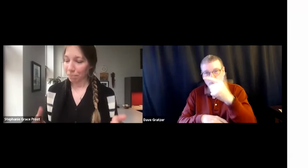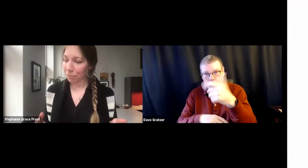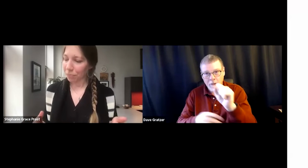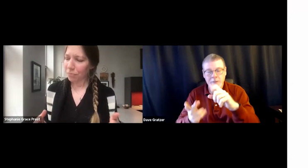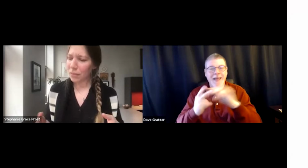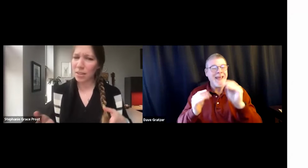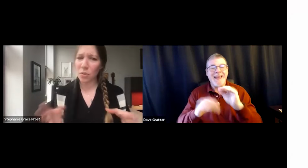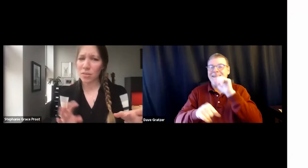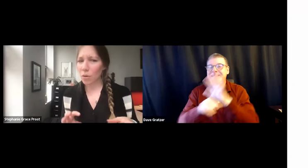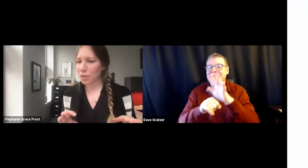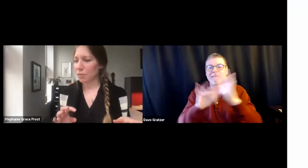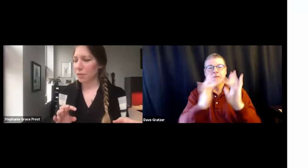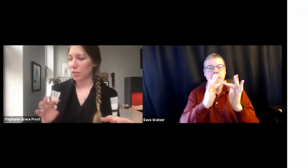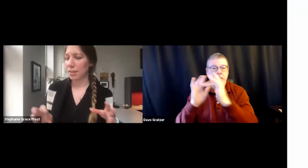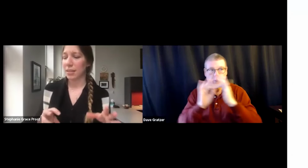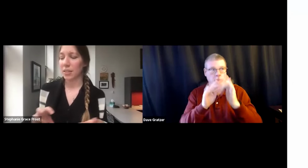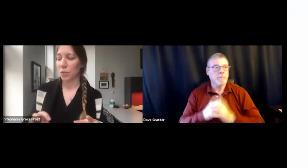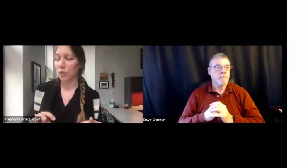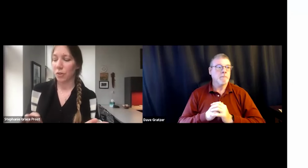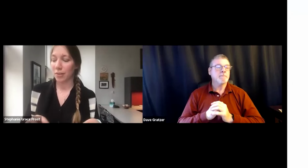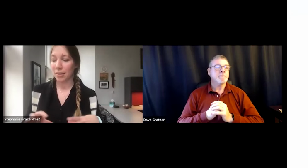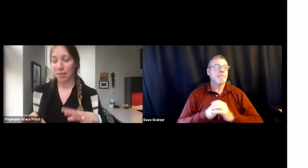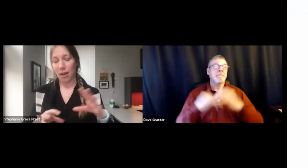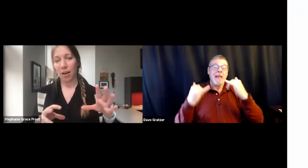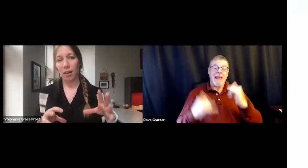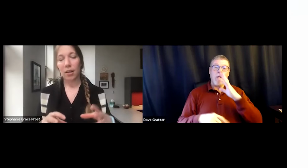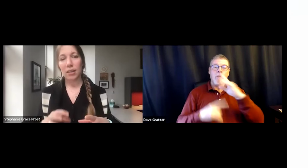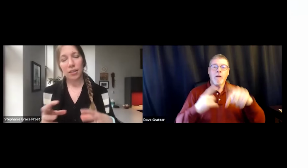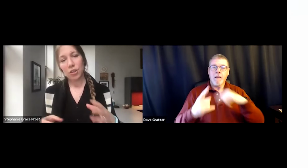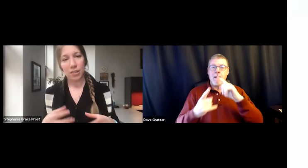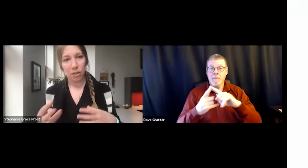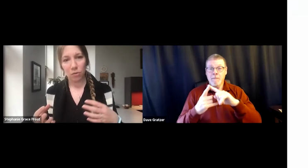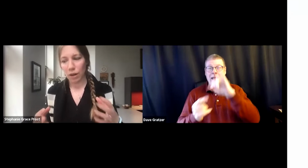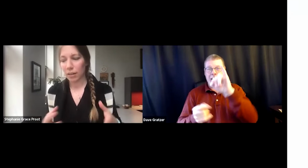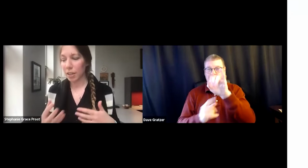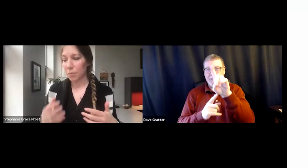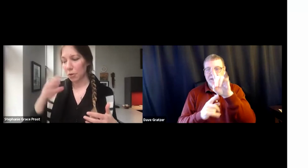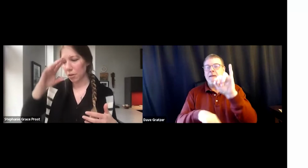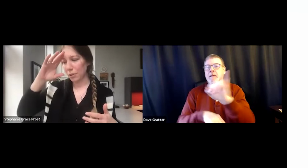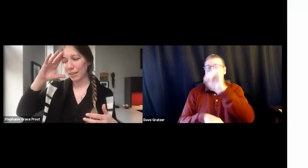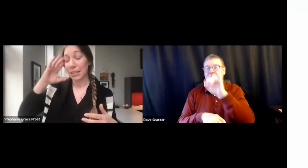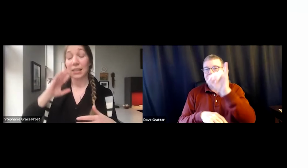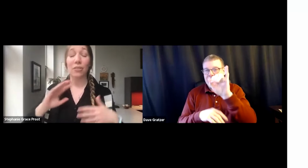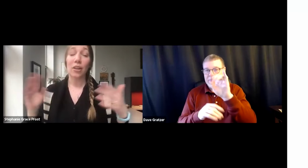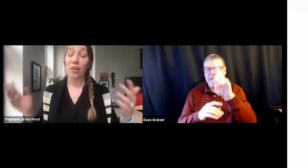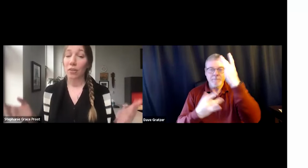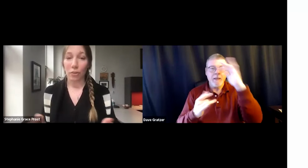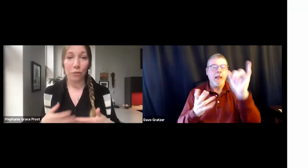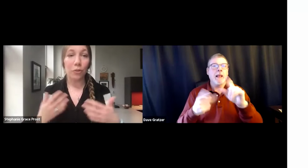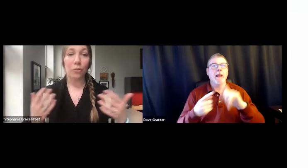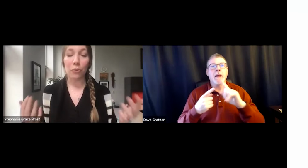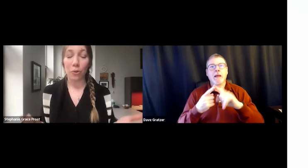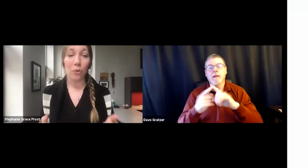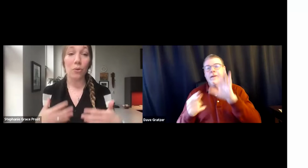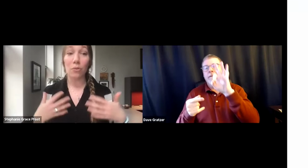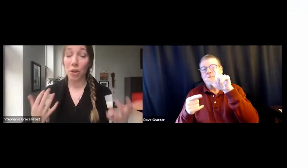networks. And so I'll start with infectious disease, which are those conditions that are readily communicable, things like the